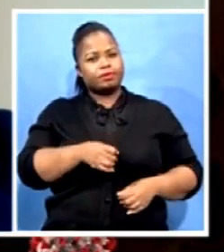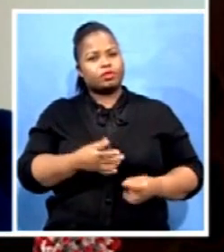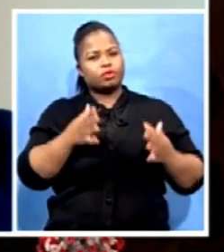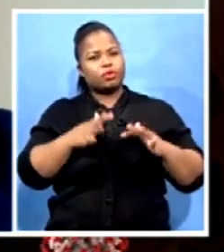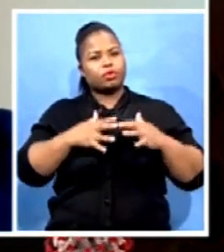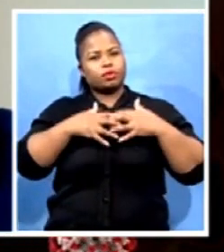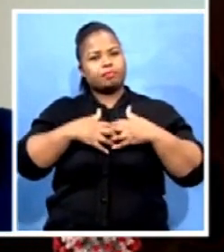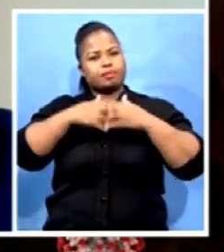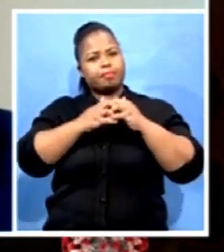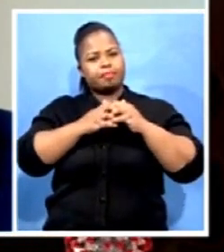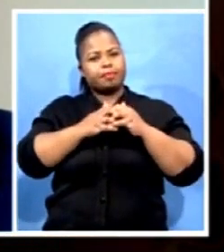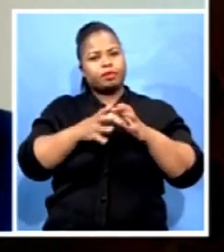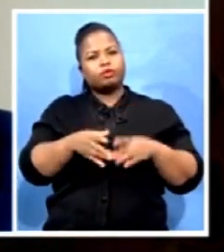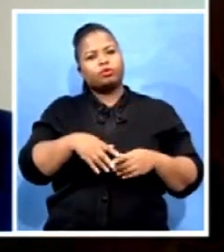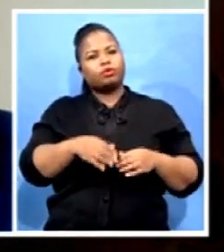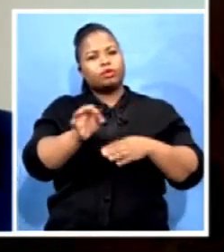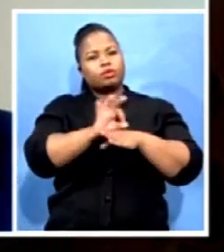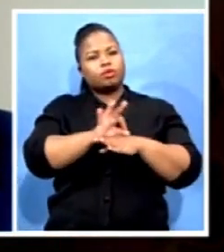the 2020 academic year.